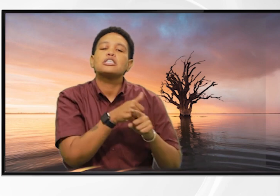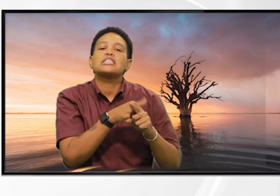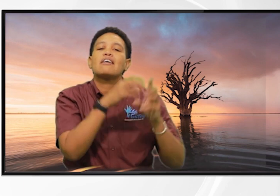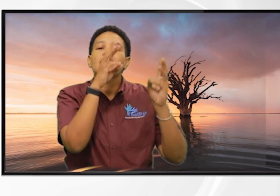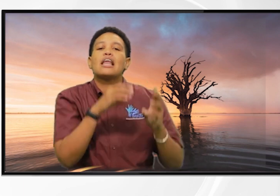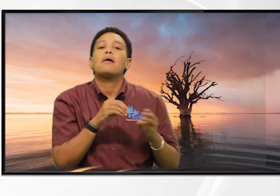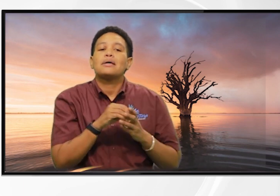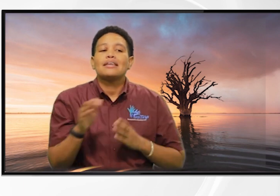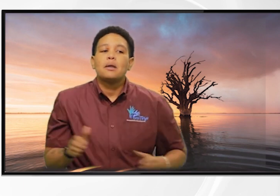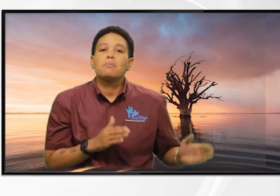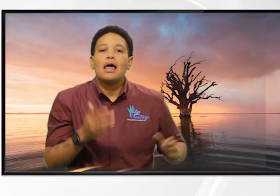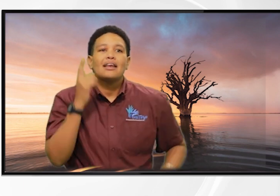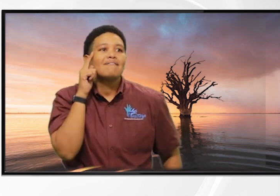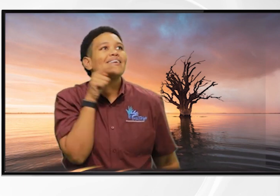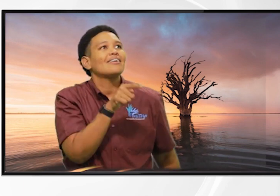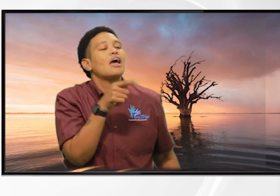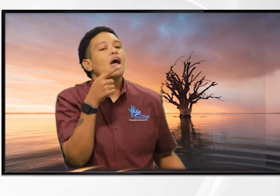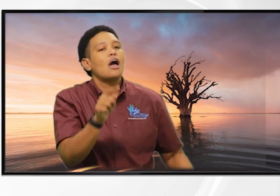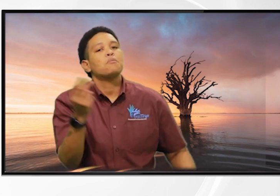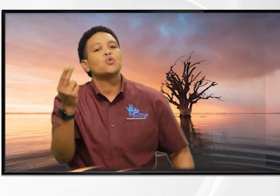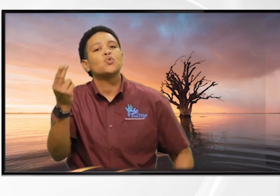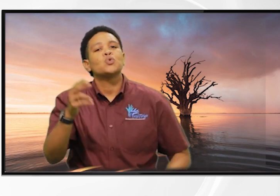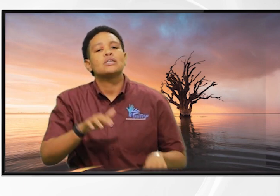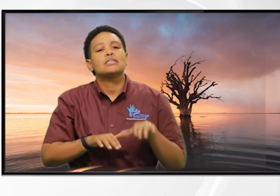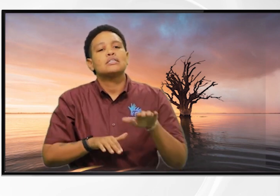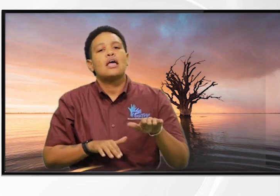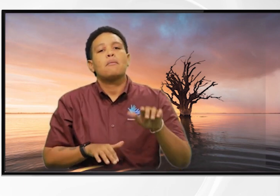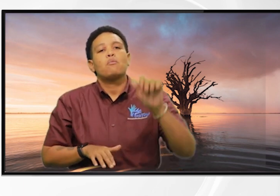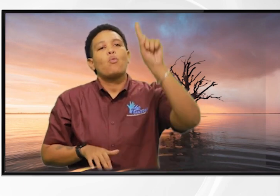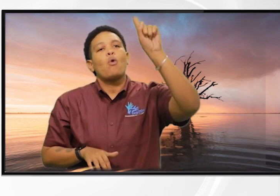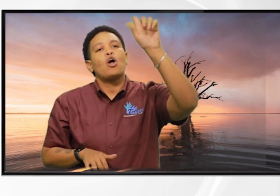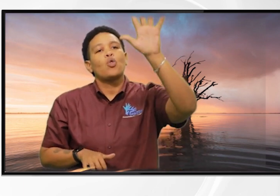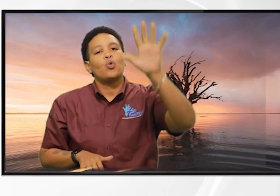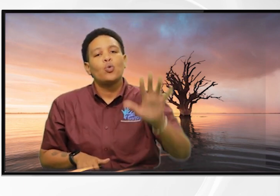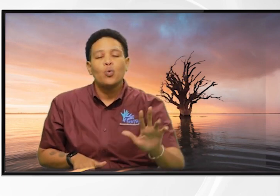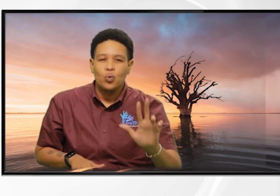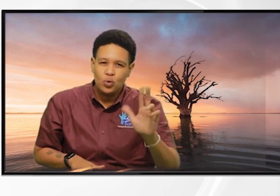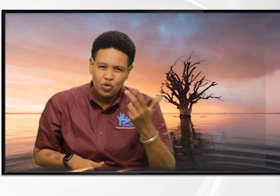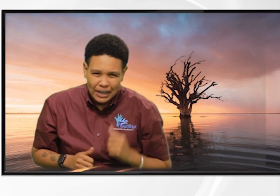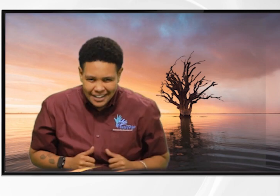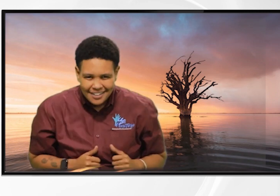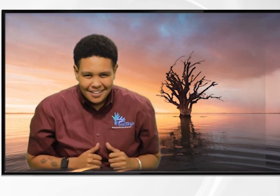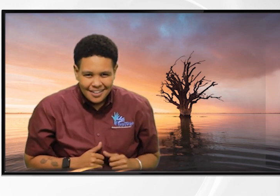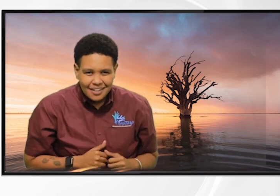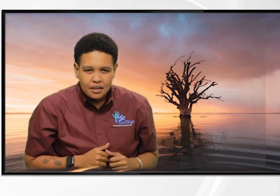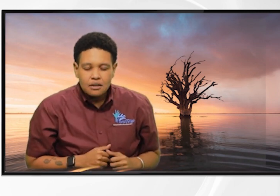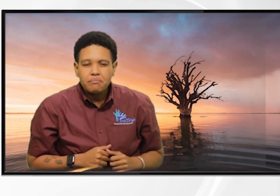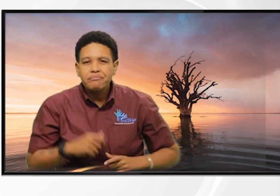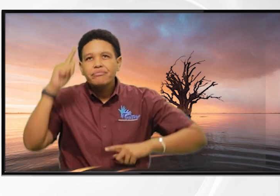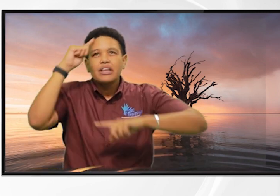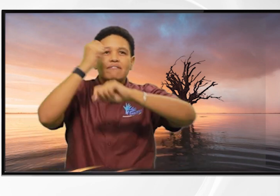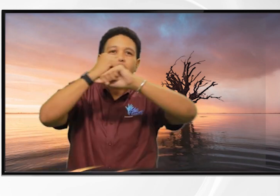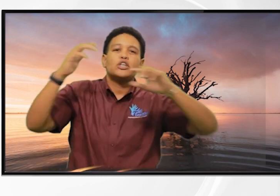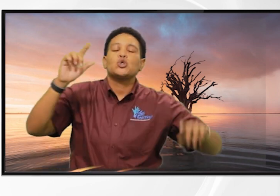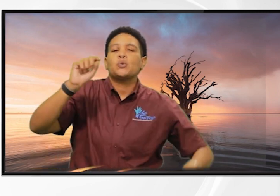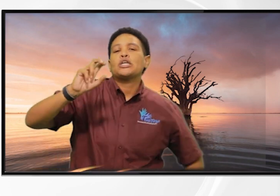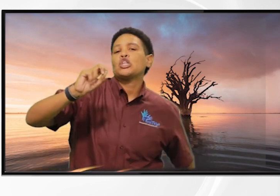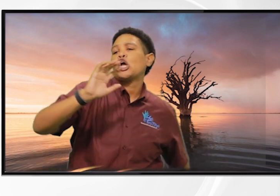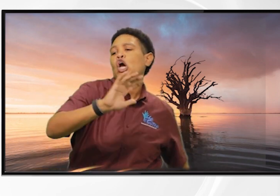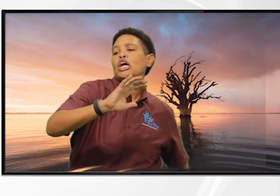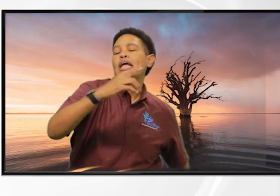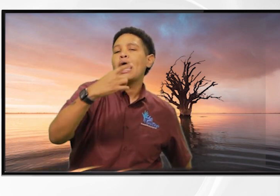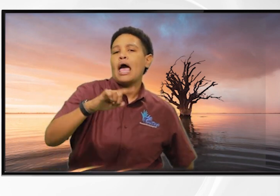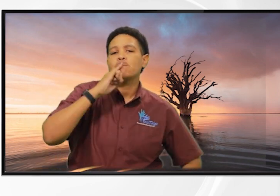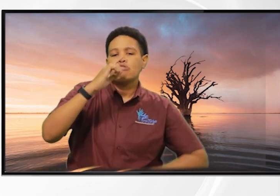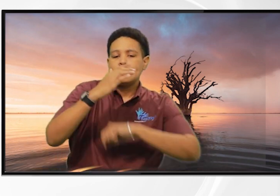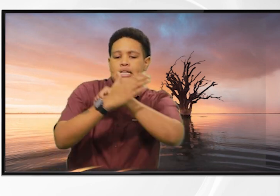in the planning for them using steps 1 through 3. Vision 2030 is